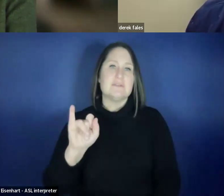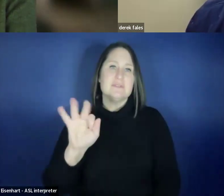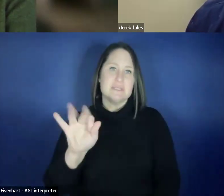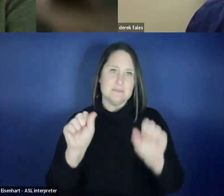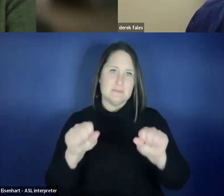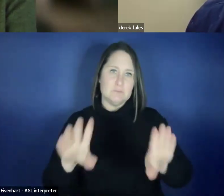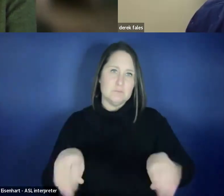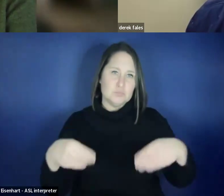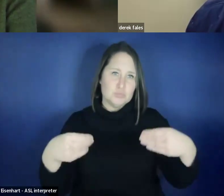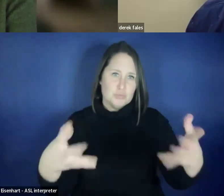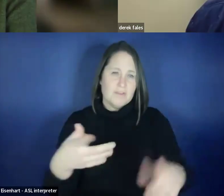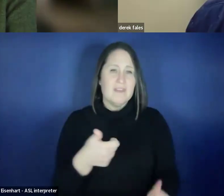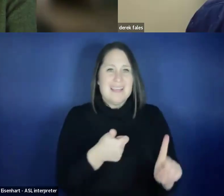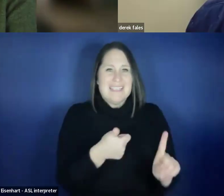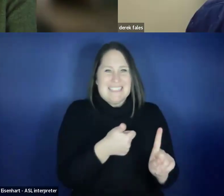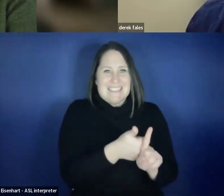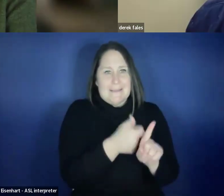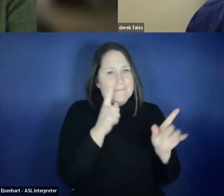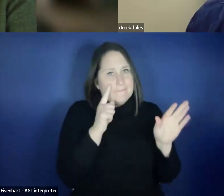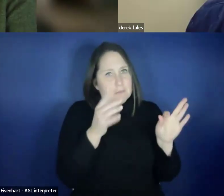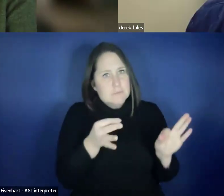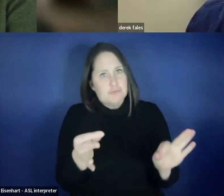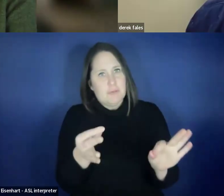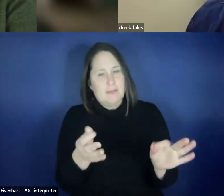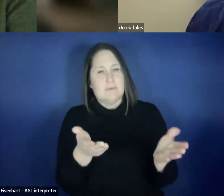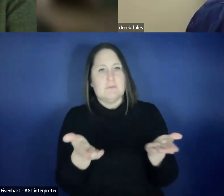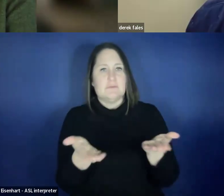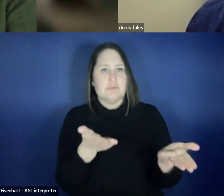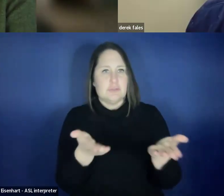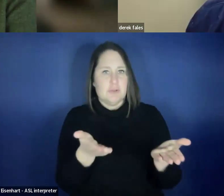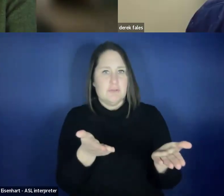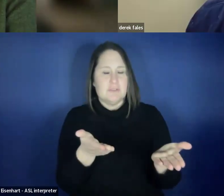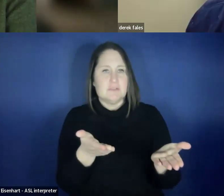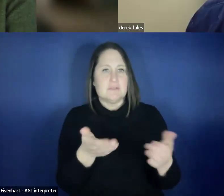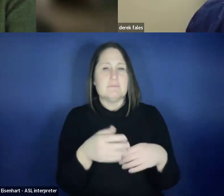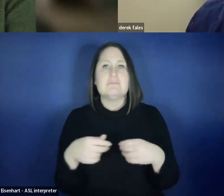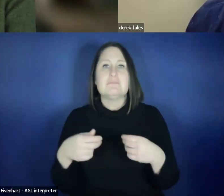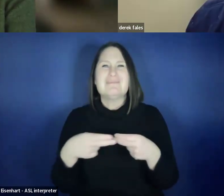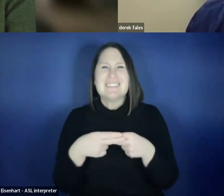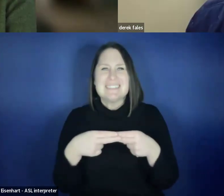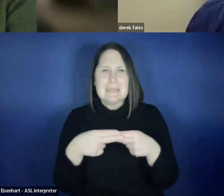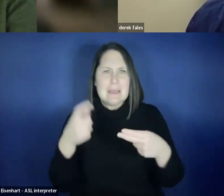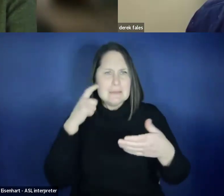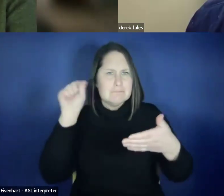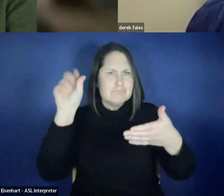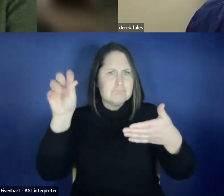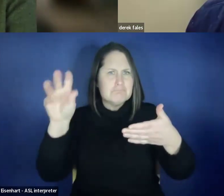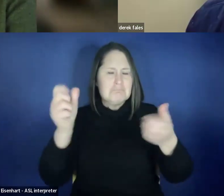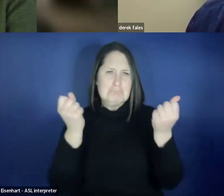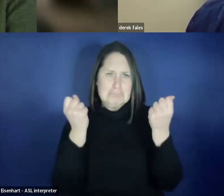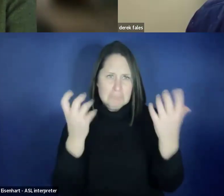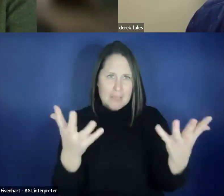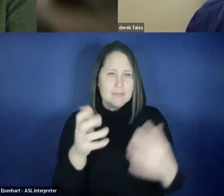provided as a self-directed service. One of the slides that I went through, many are,